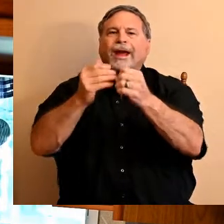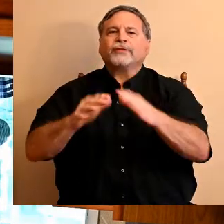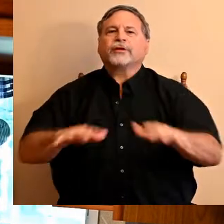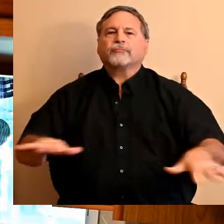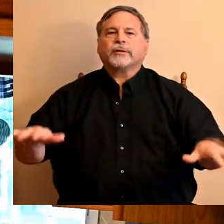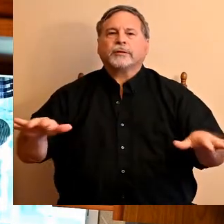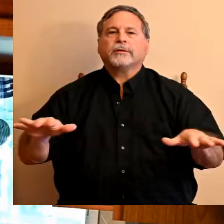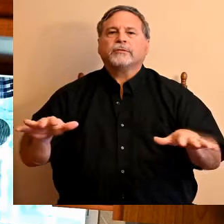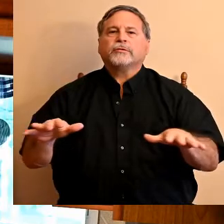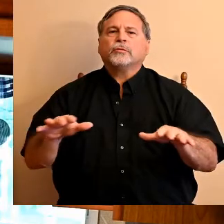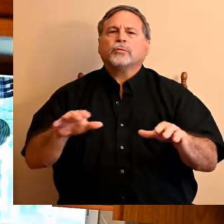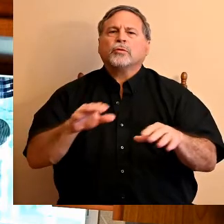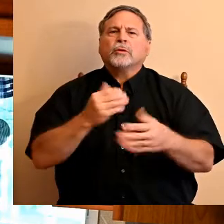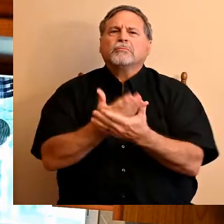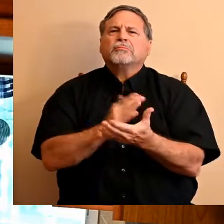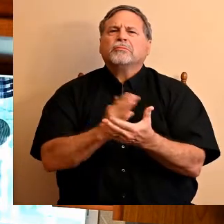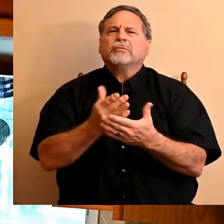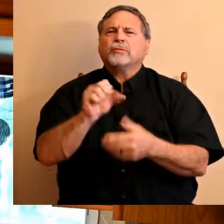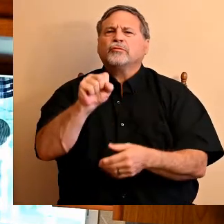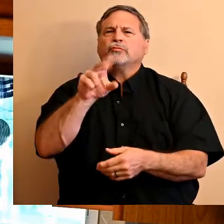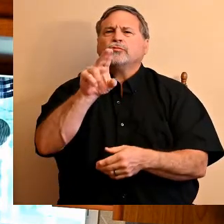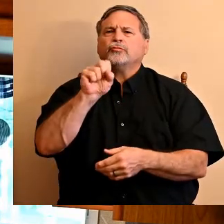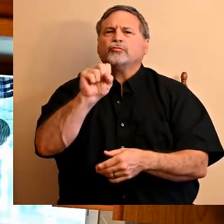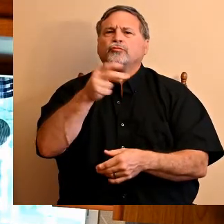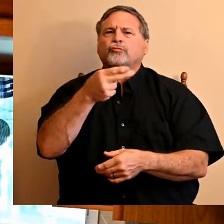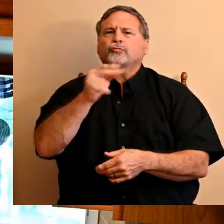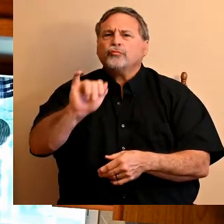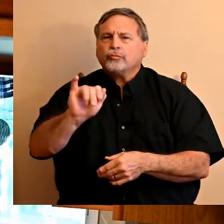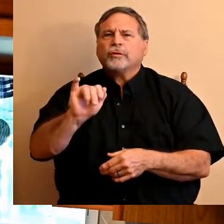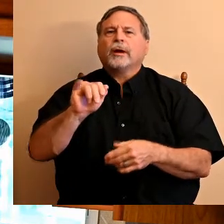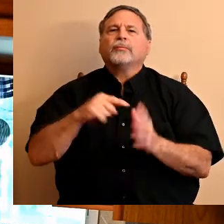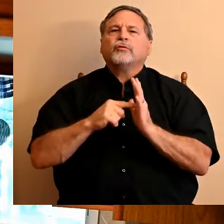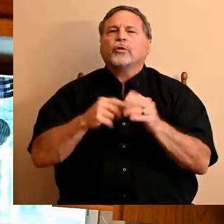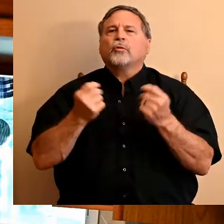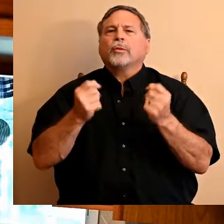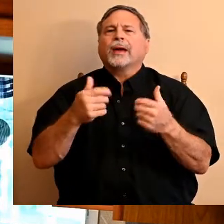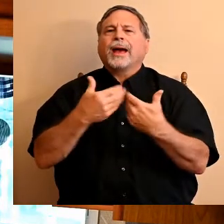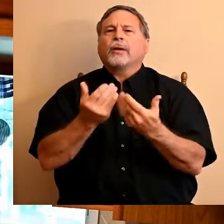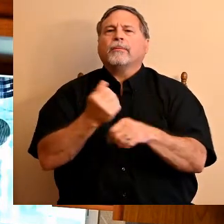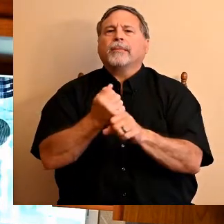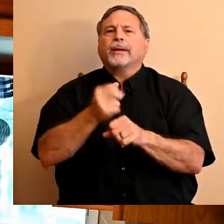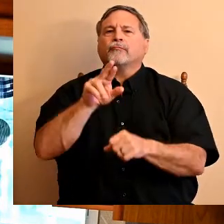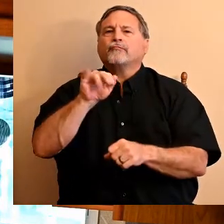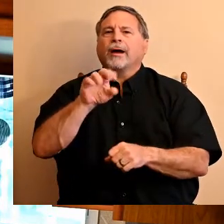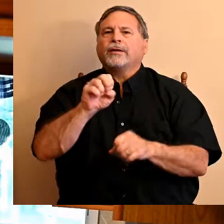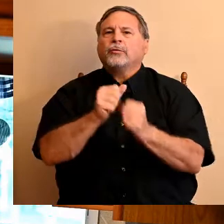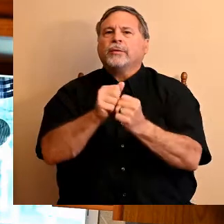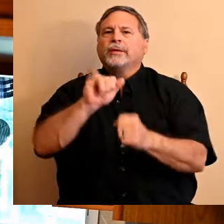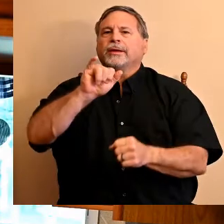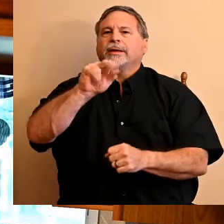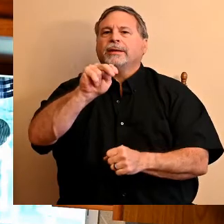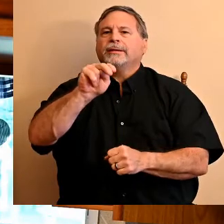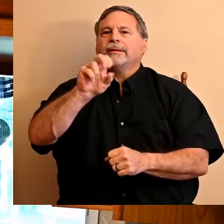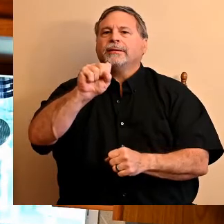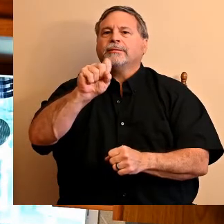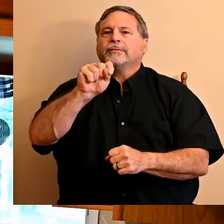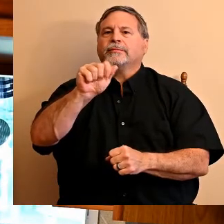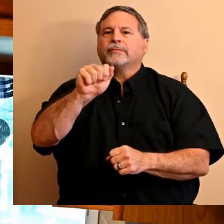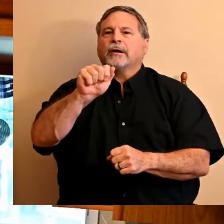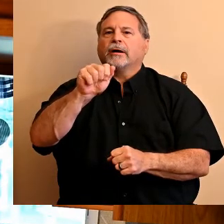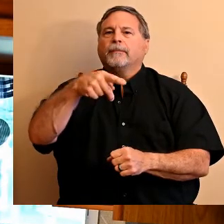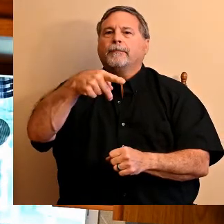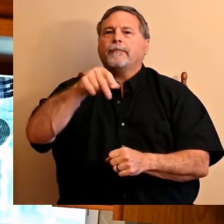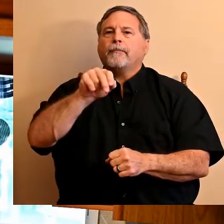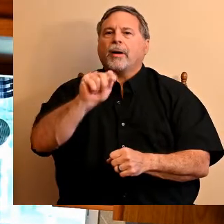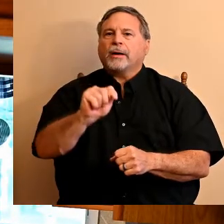So I'm going to show you very quickly how to make the rice. We're going to use an InstaPot. And then once the rice is complete, I'll show you how